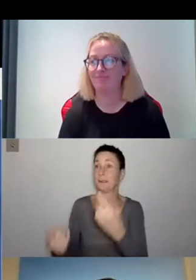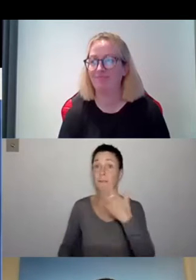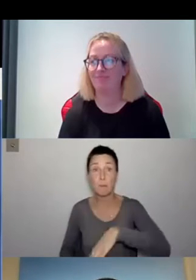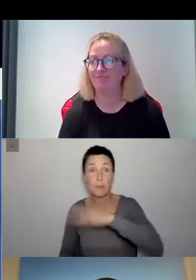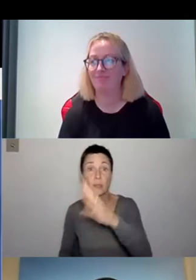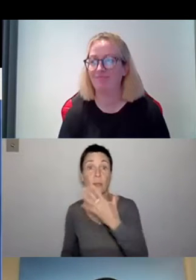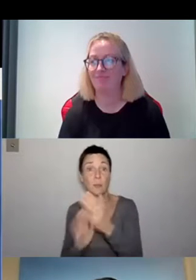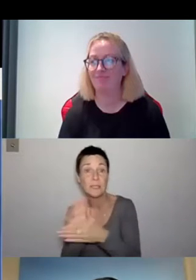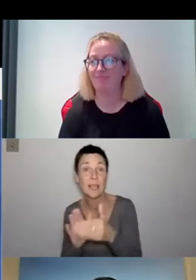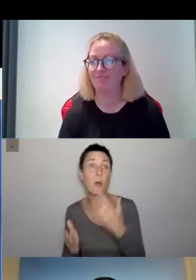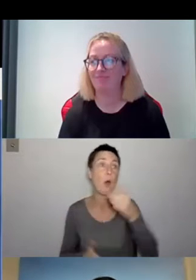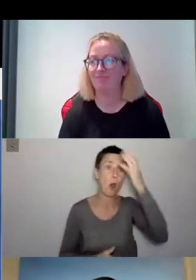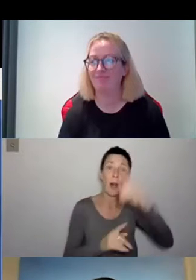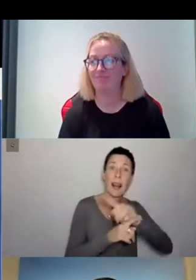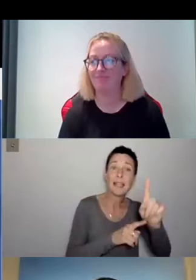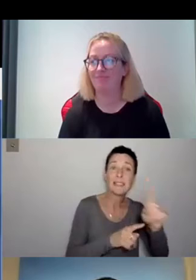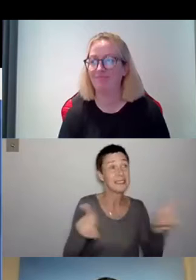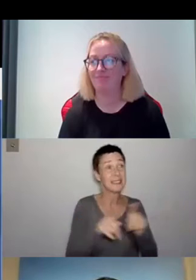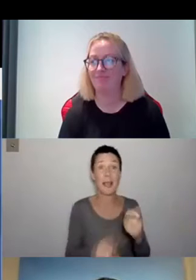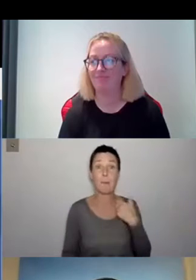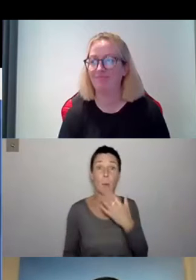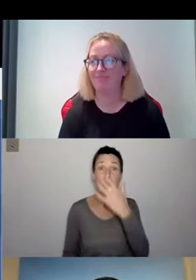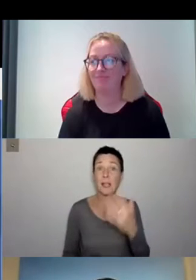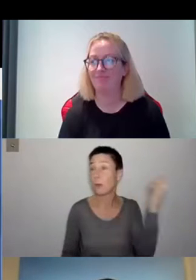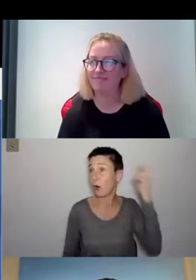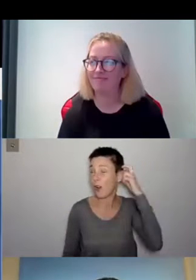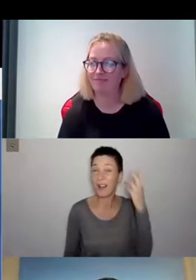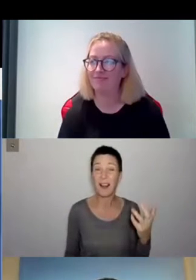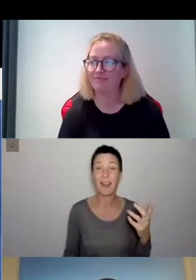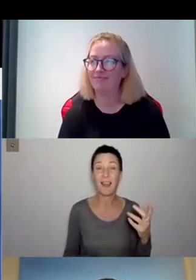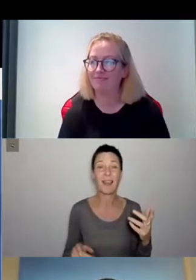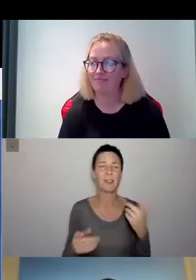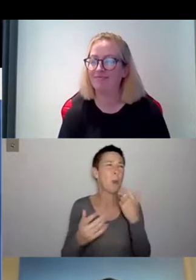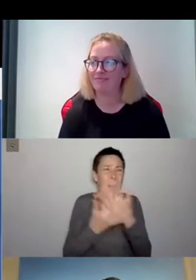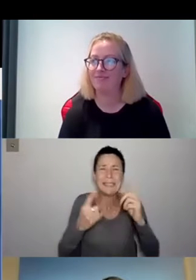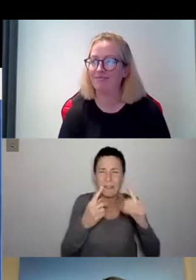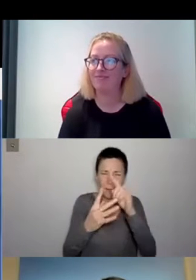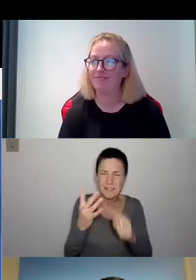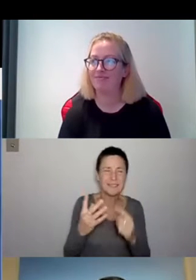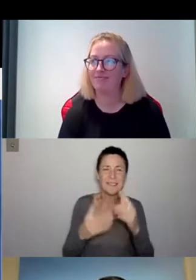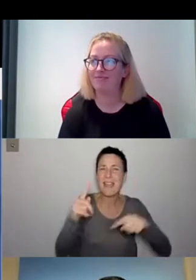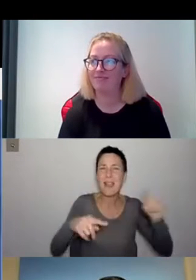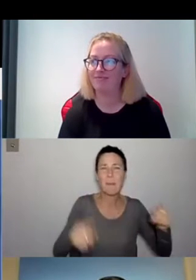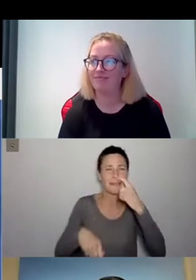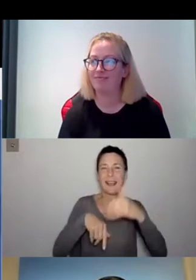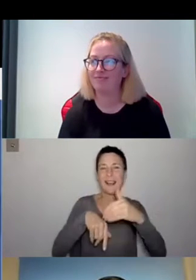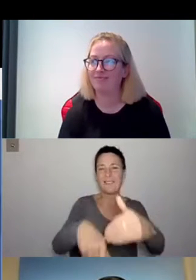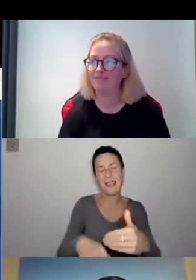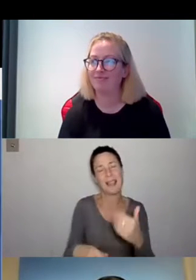on, and same with the cochlear implant when they got it, and also their deafness. So many factors. But so it's